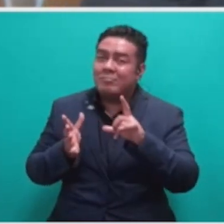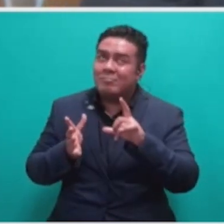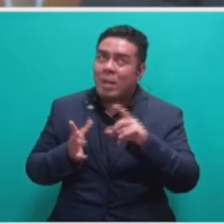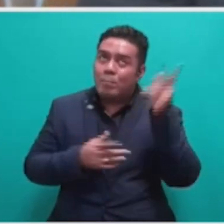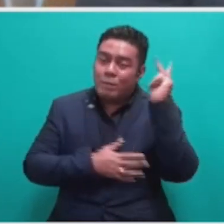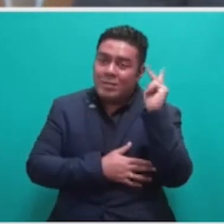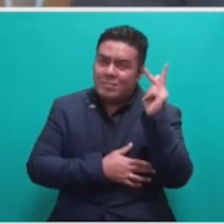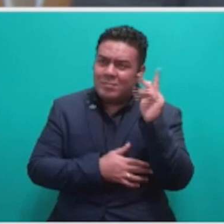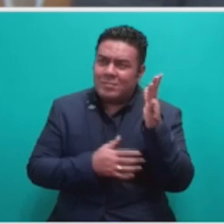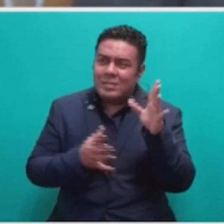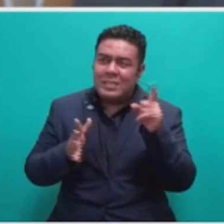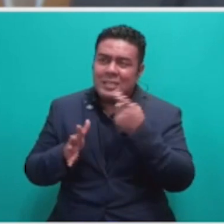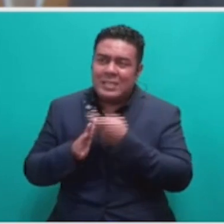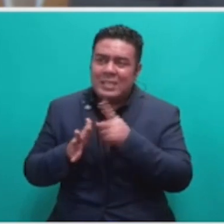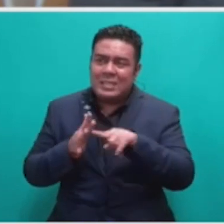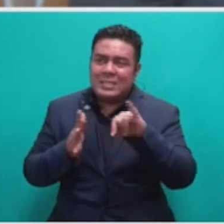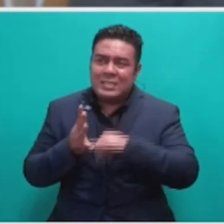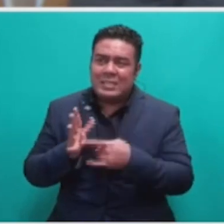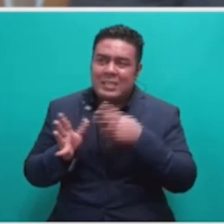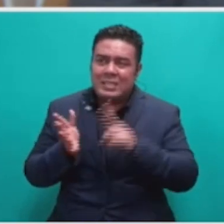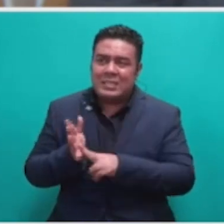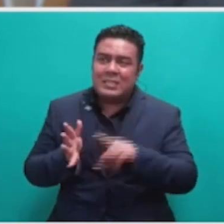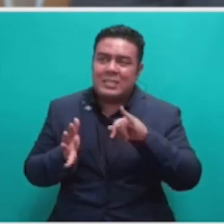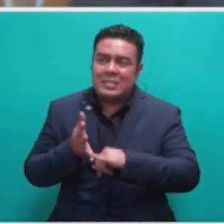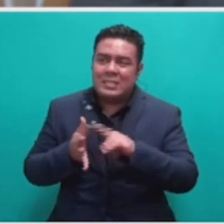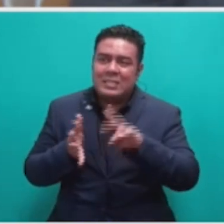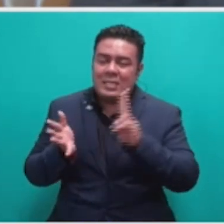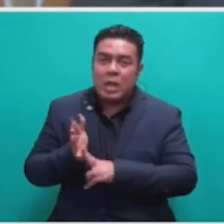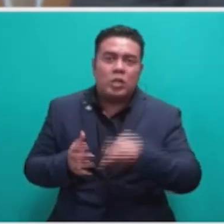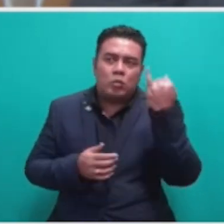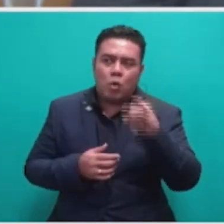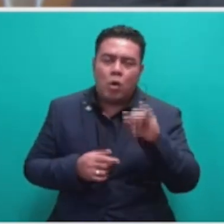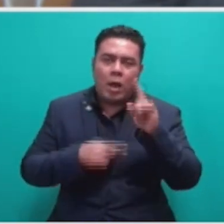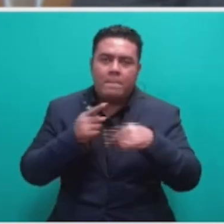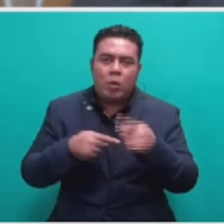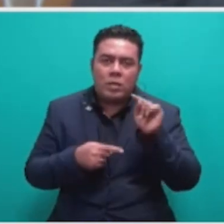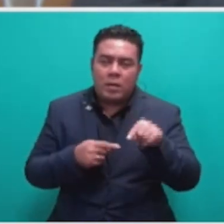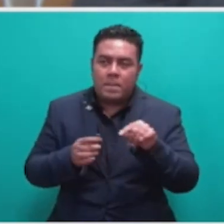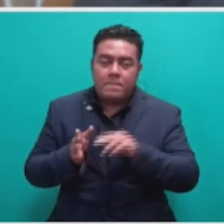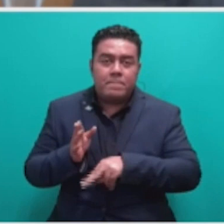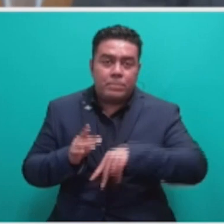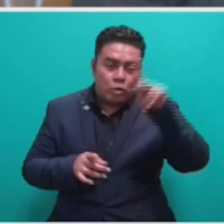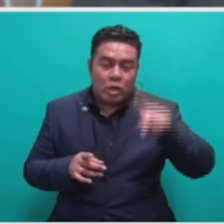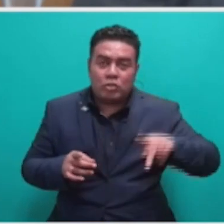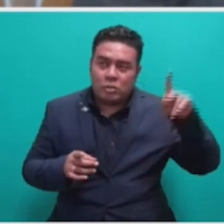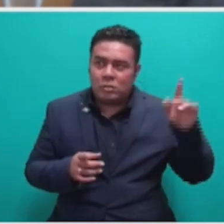absolutely, completely wrong about that projection. And I'll explain why.